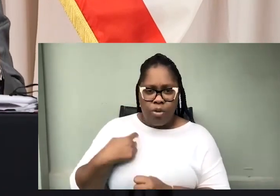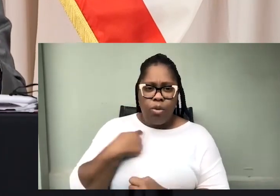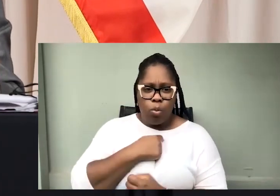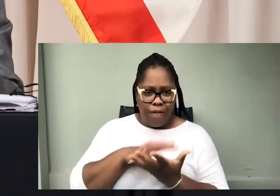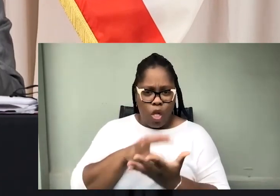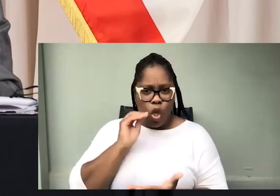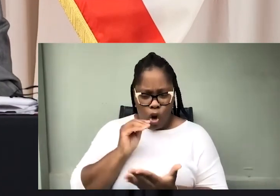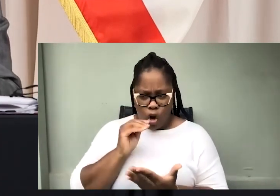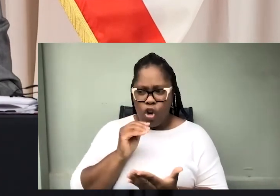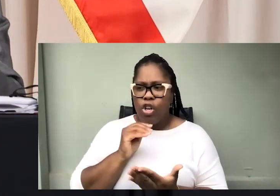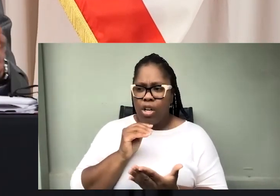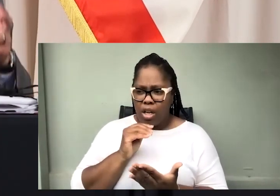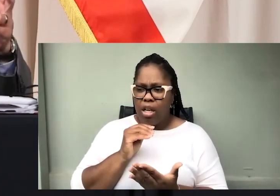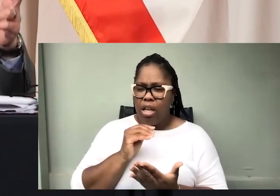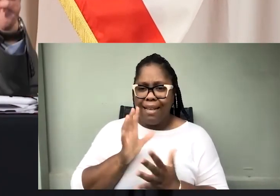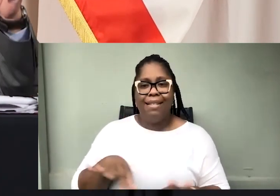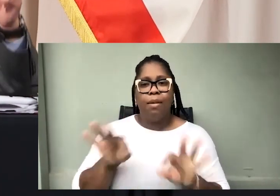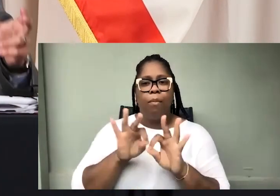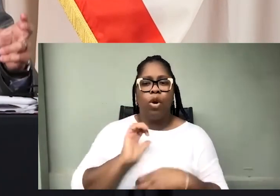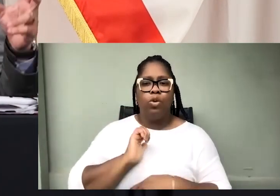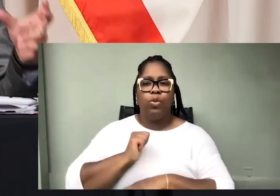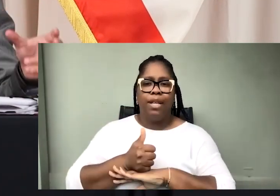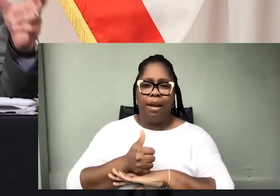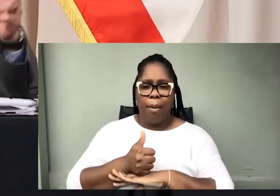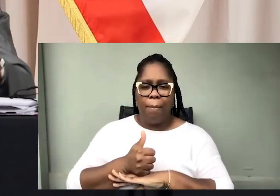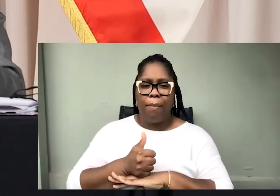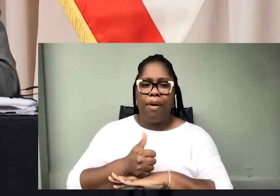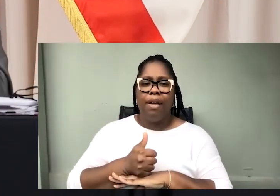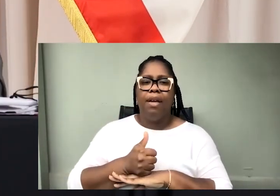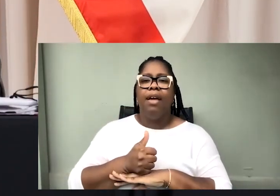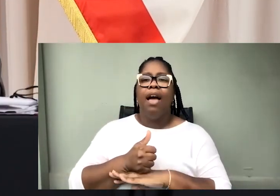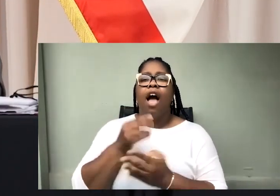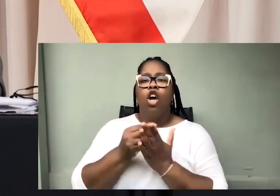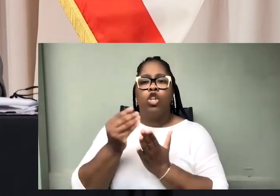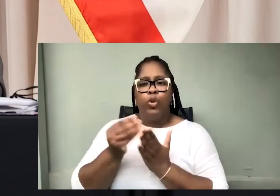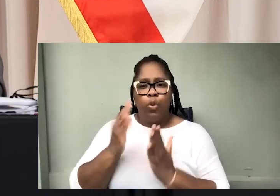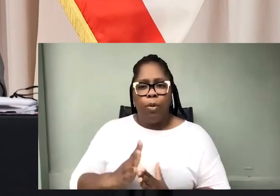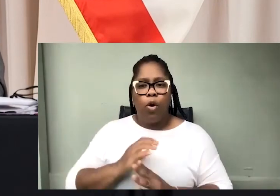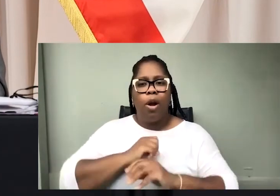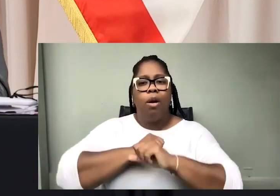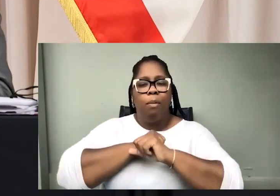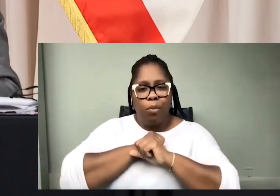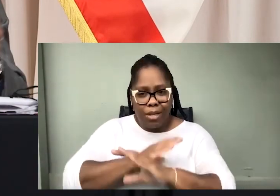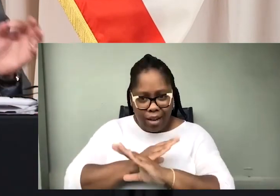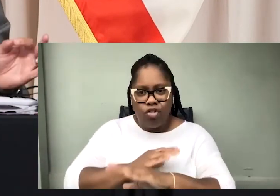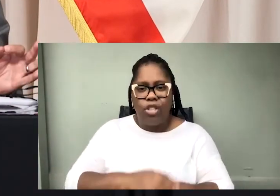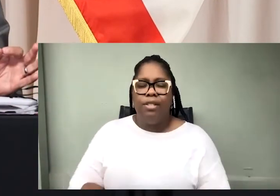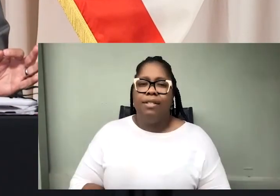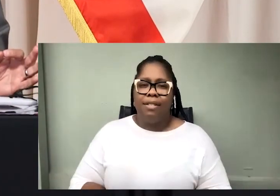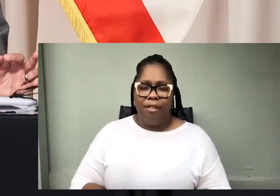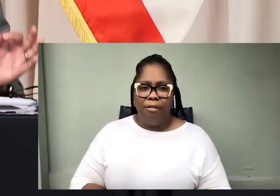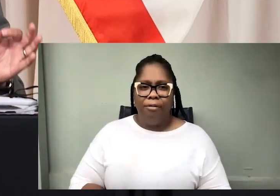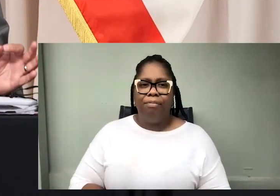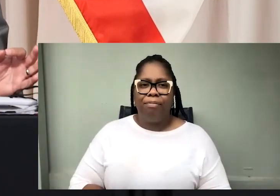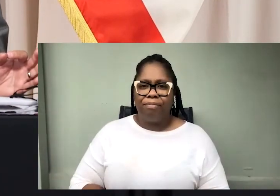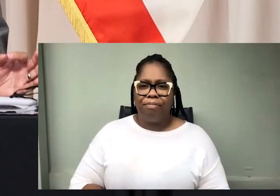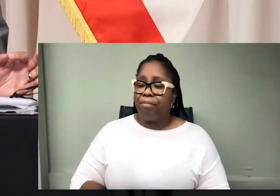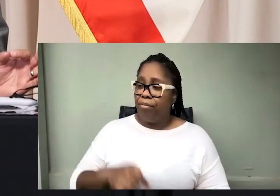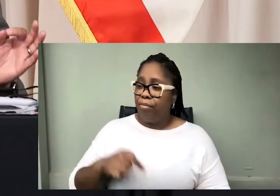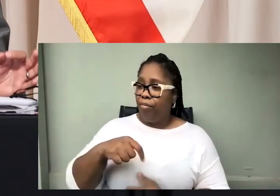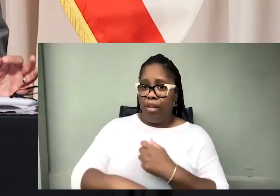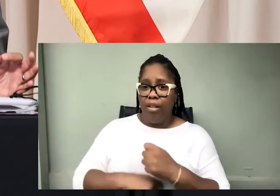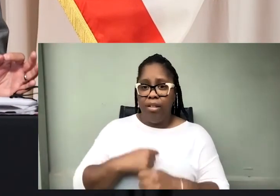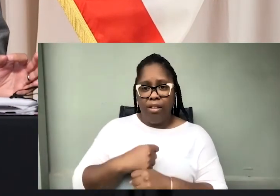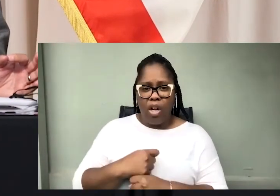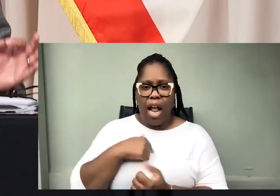importance of also setting up important and effective consumer protections. And so earlier this year, I learned